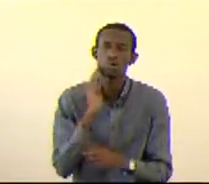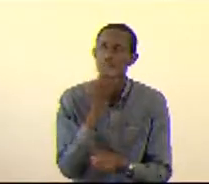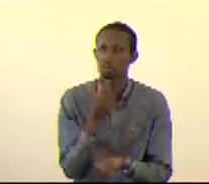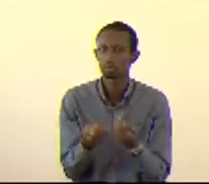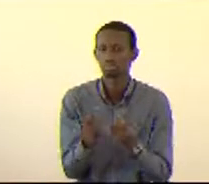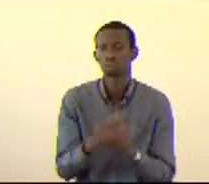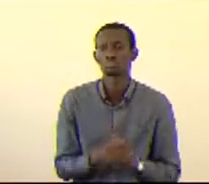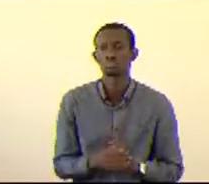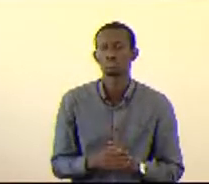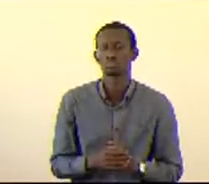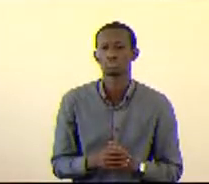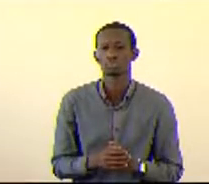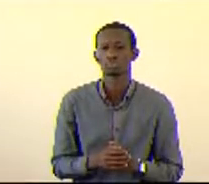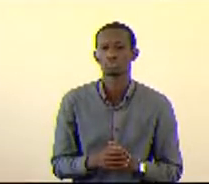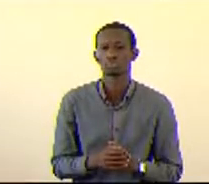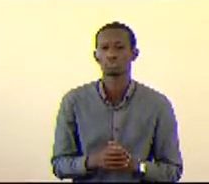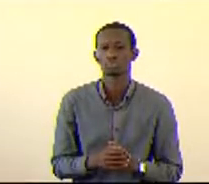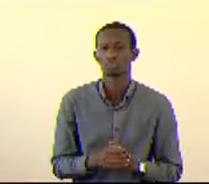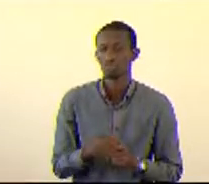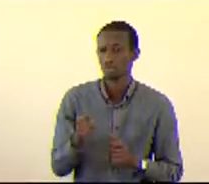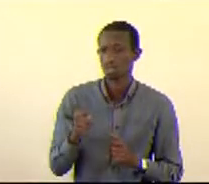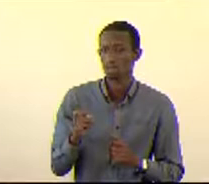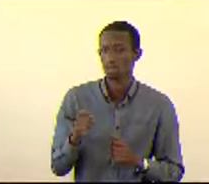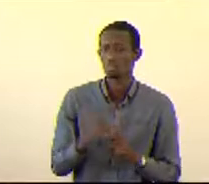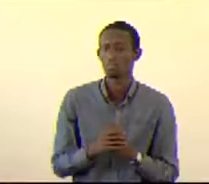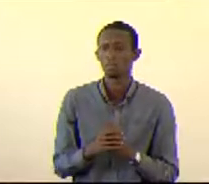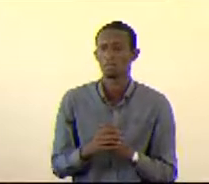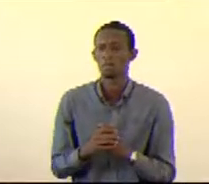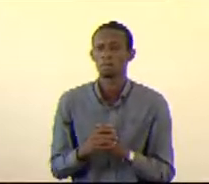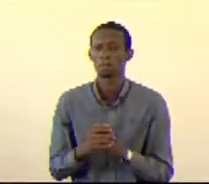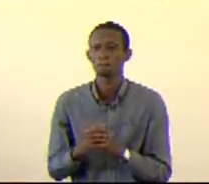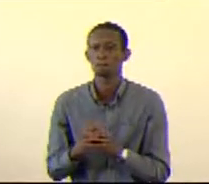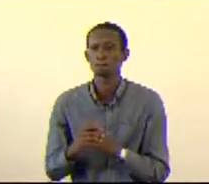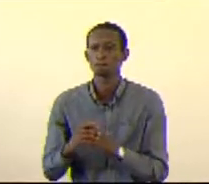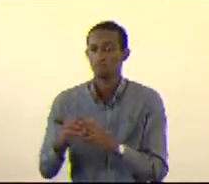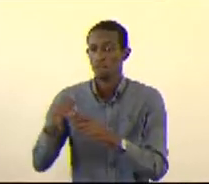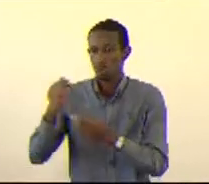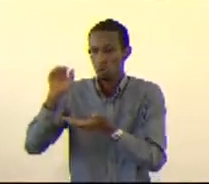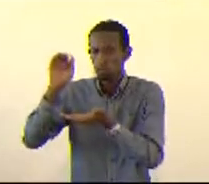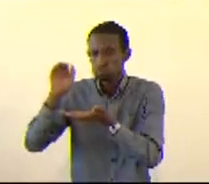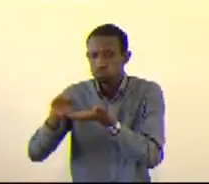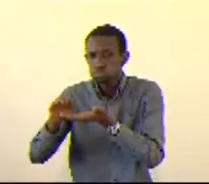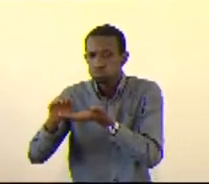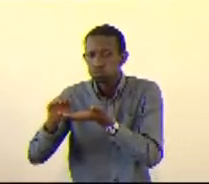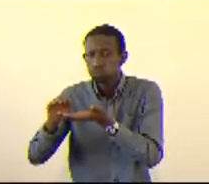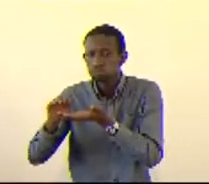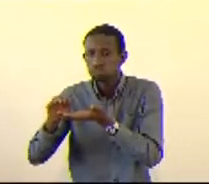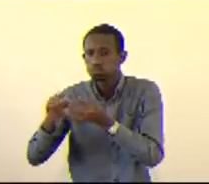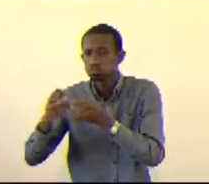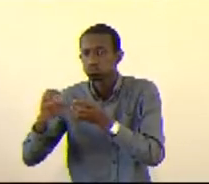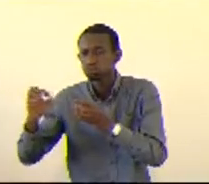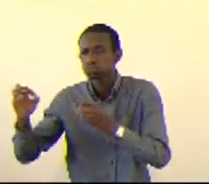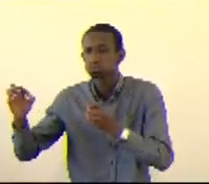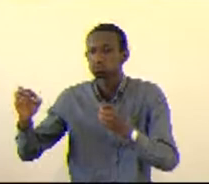comes to drawing the graph, because this one takes less time, remember, less heat here. This one takes less time, and this one takes